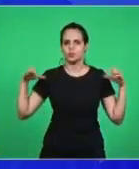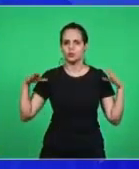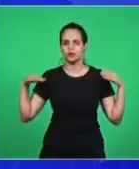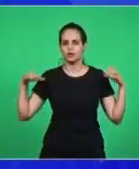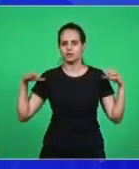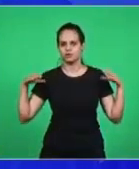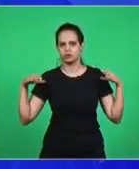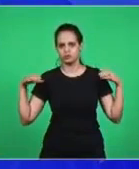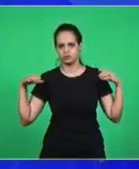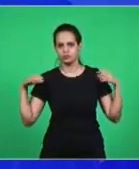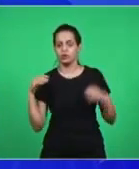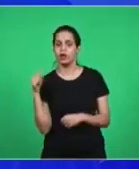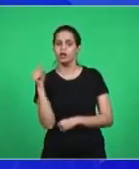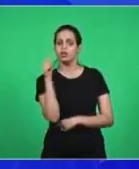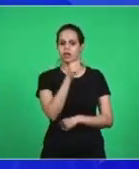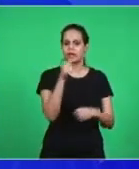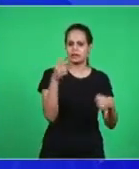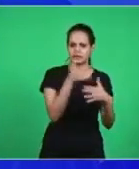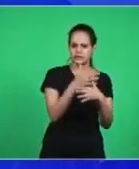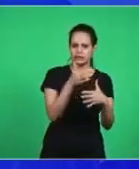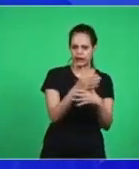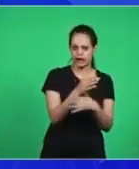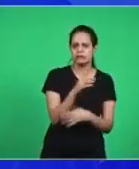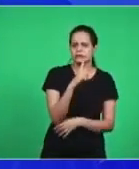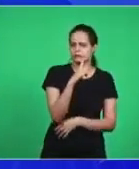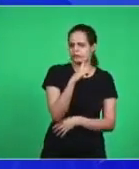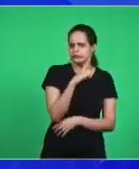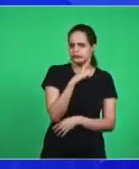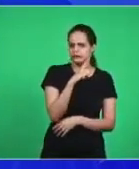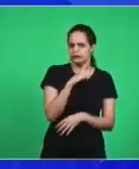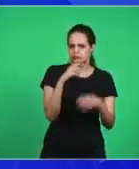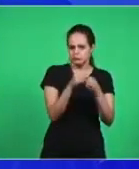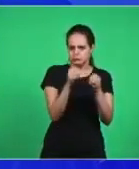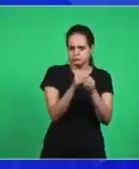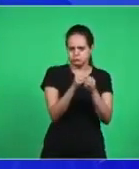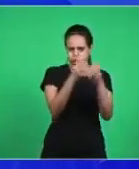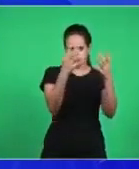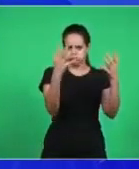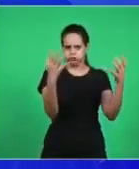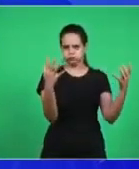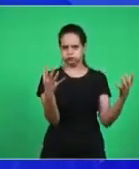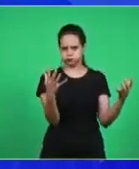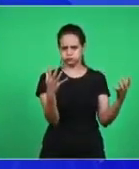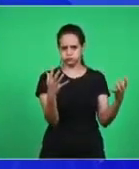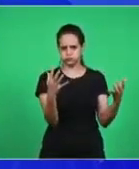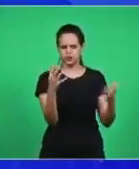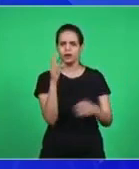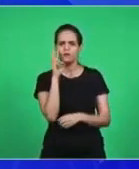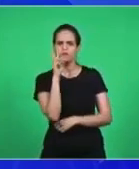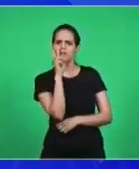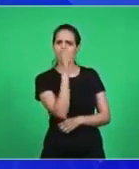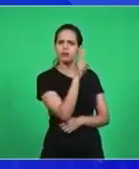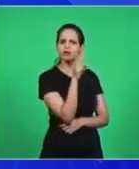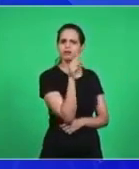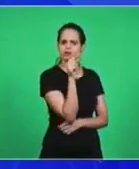Chernobyl, where the accident took place, and observed there a